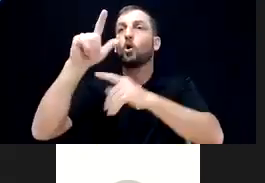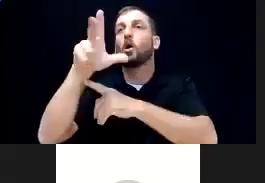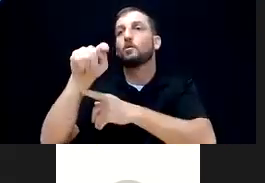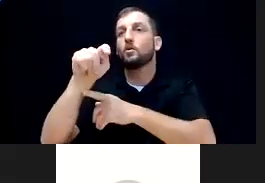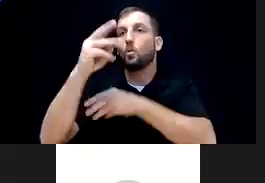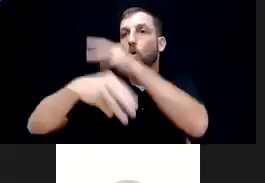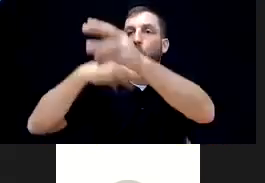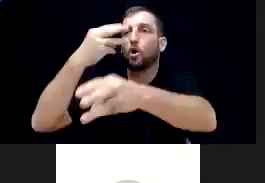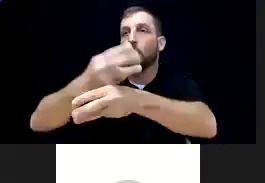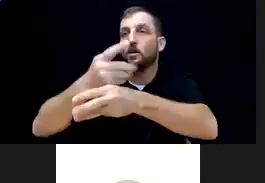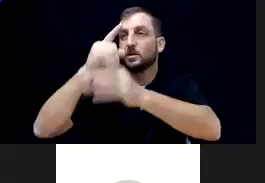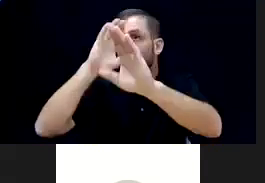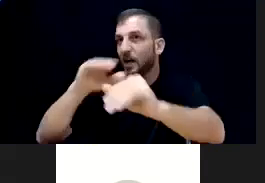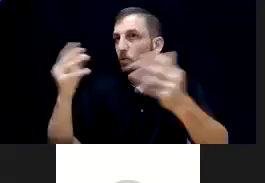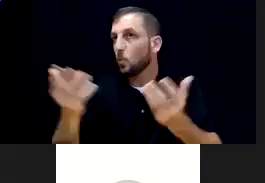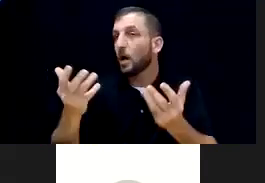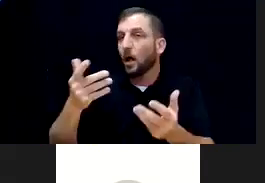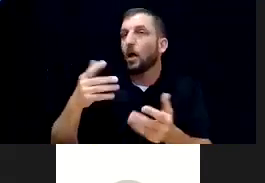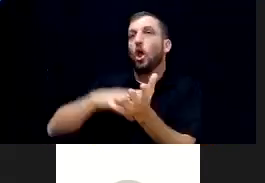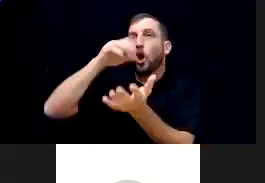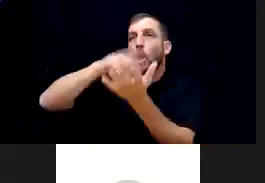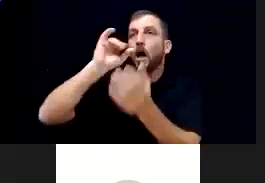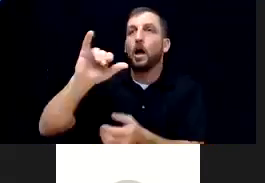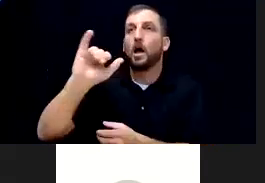learning time for anyone at this age.